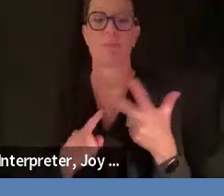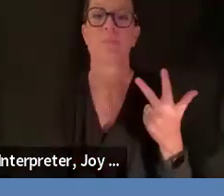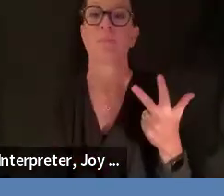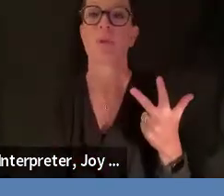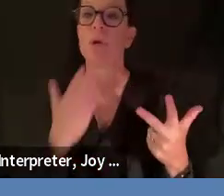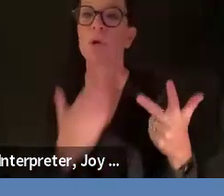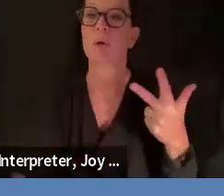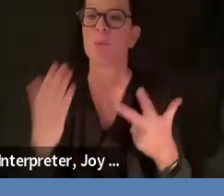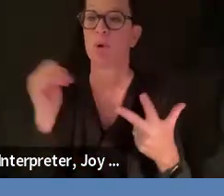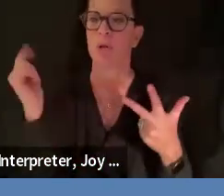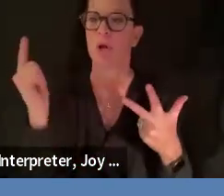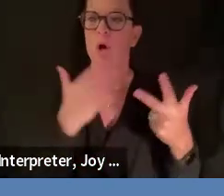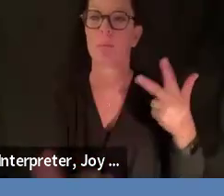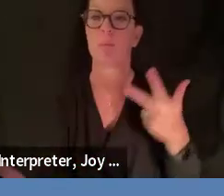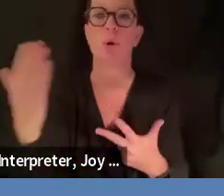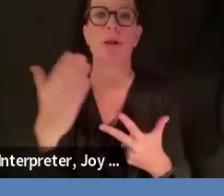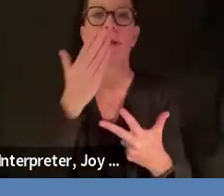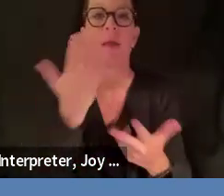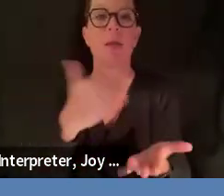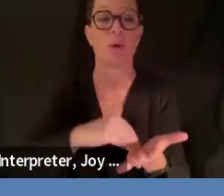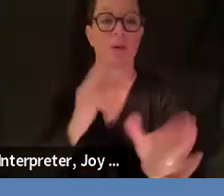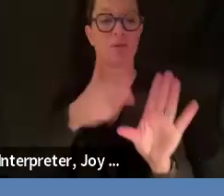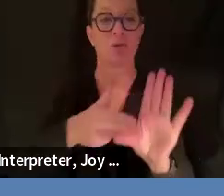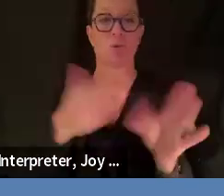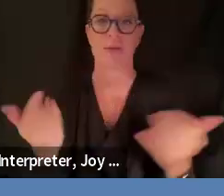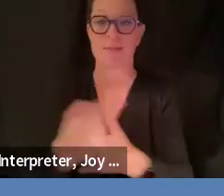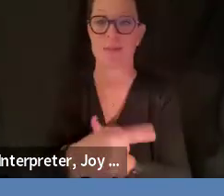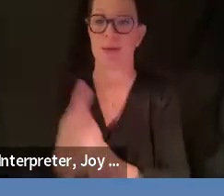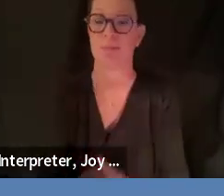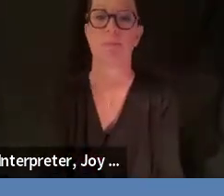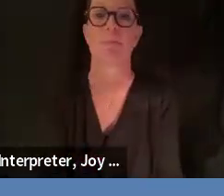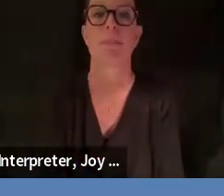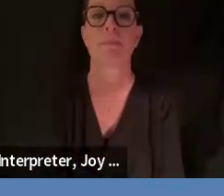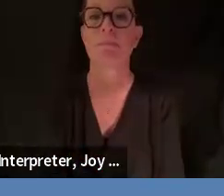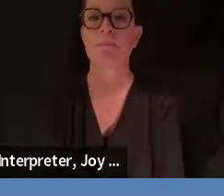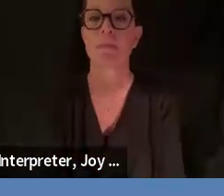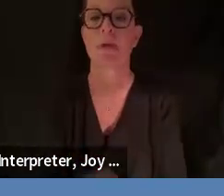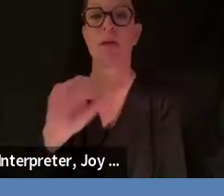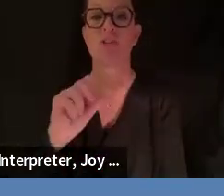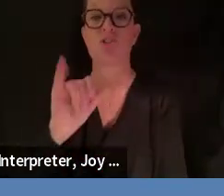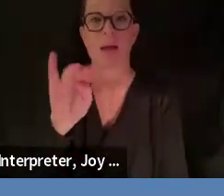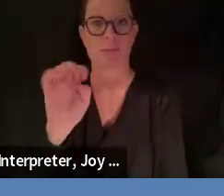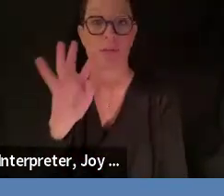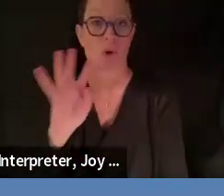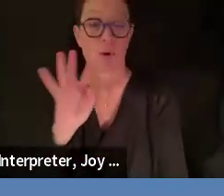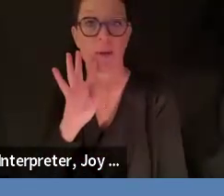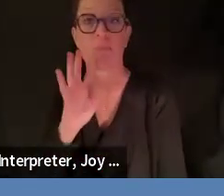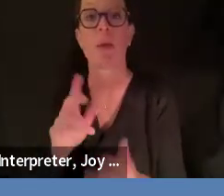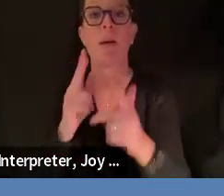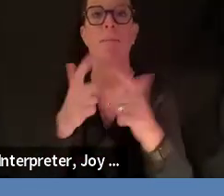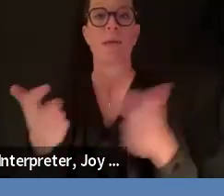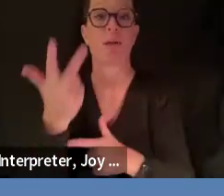Good morning, everyone. Thank you again for joining us. We will begin discussing the three big